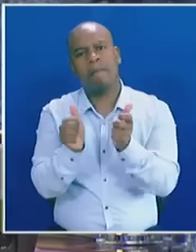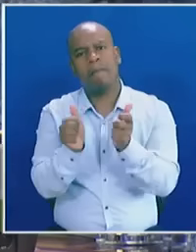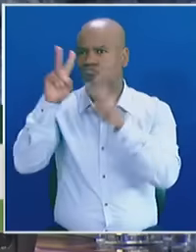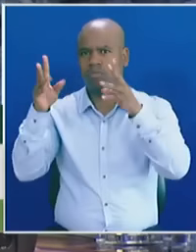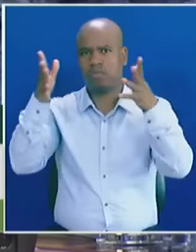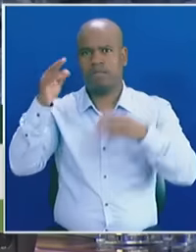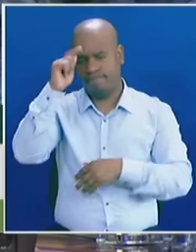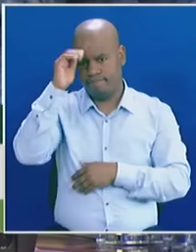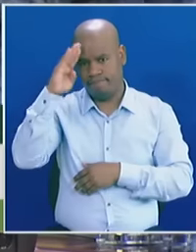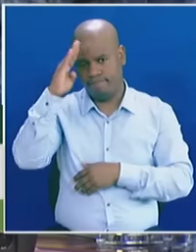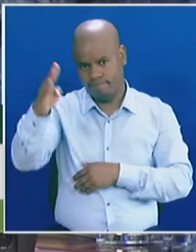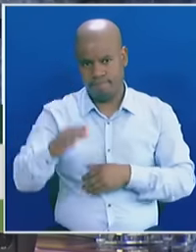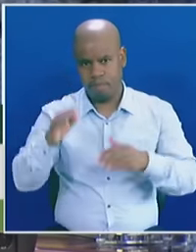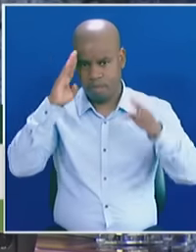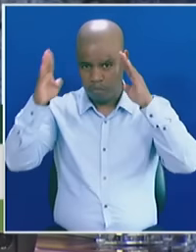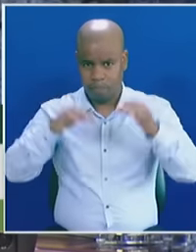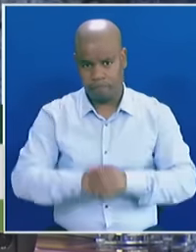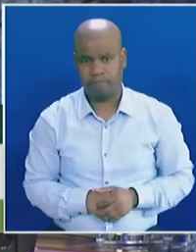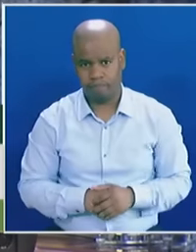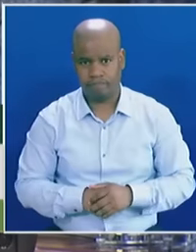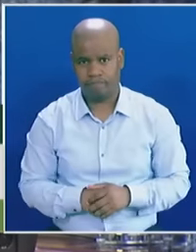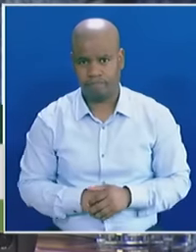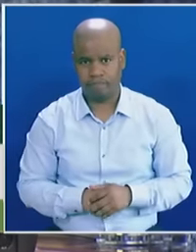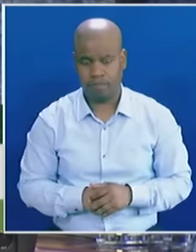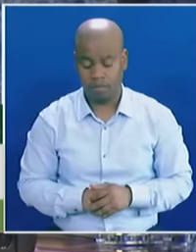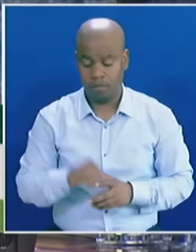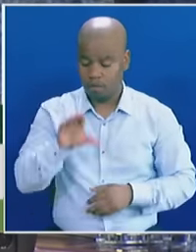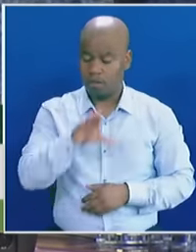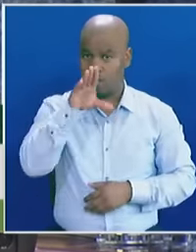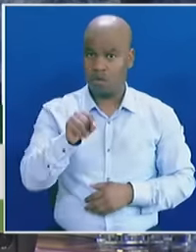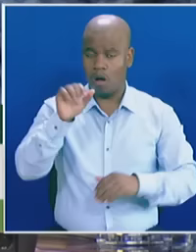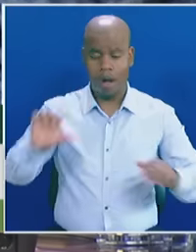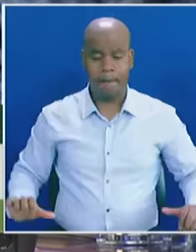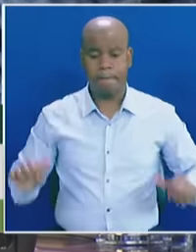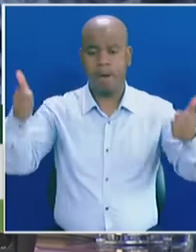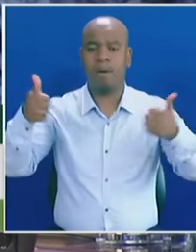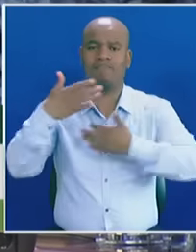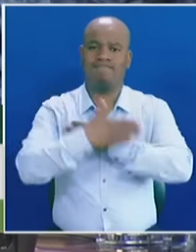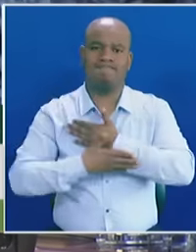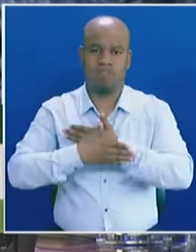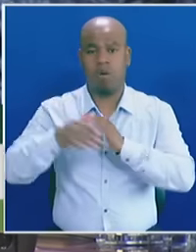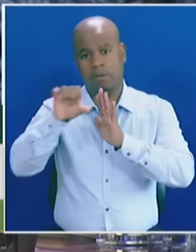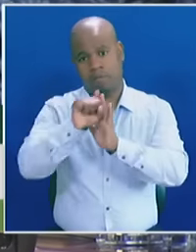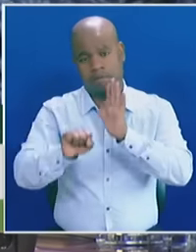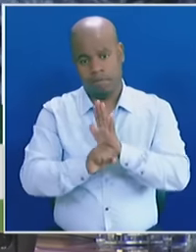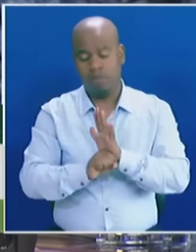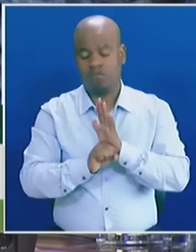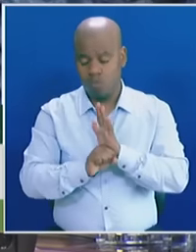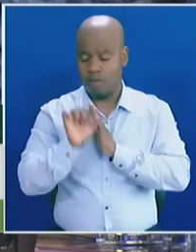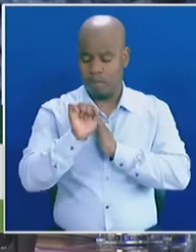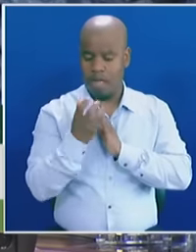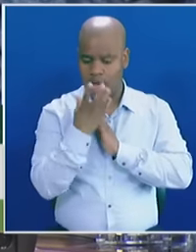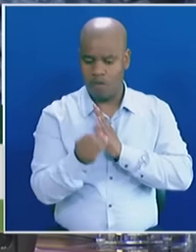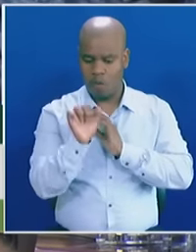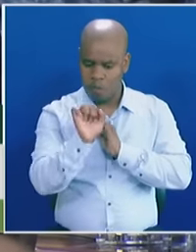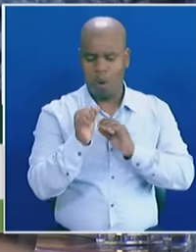Good morning. Honorable Chairperson, South Africa is a sovereign state with its own flag,